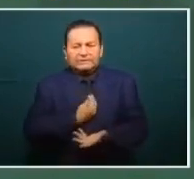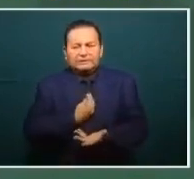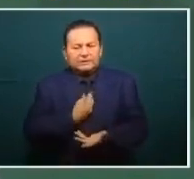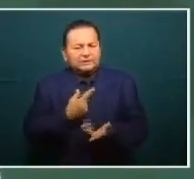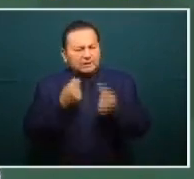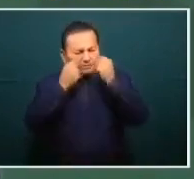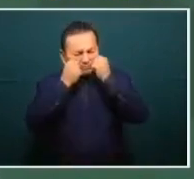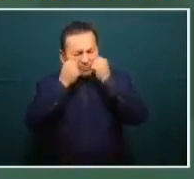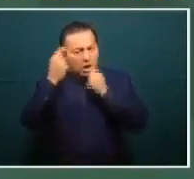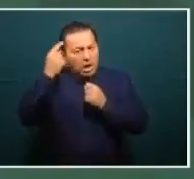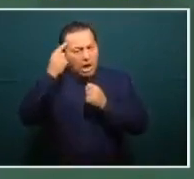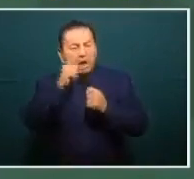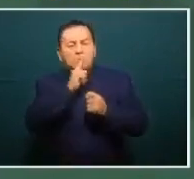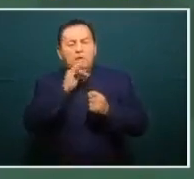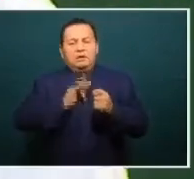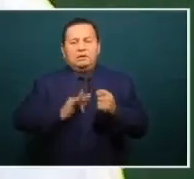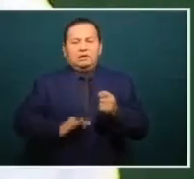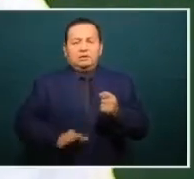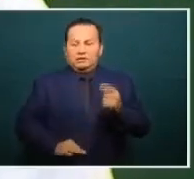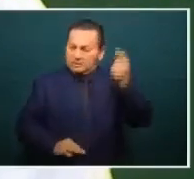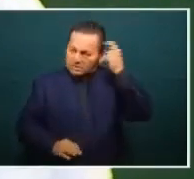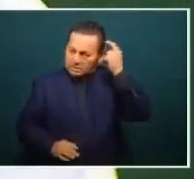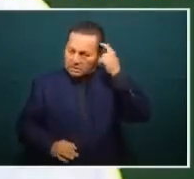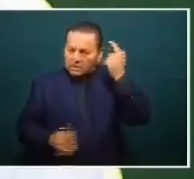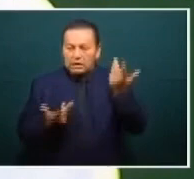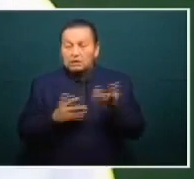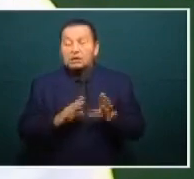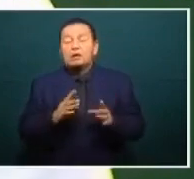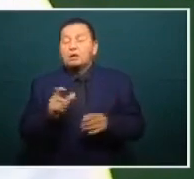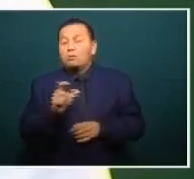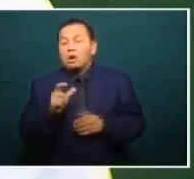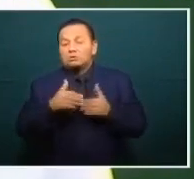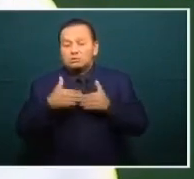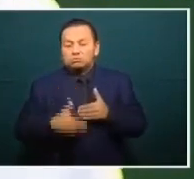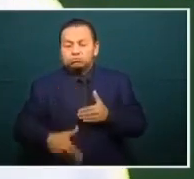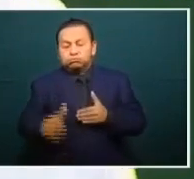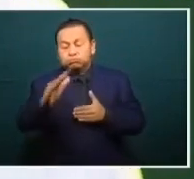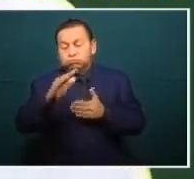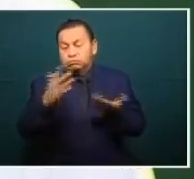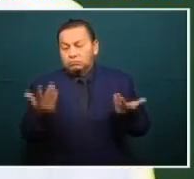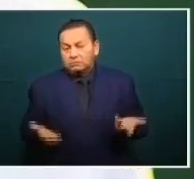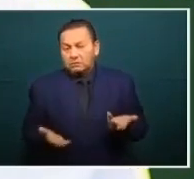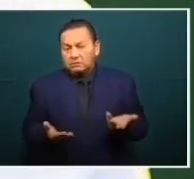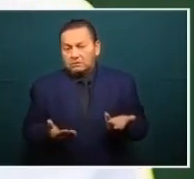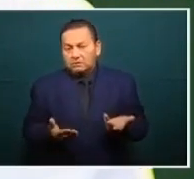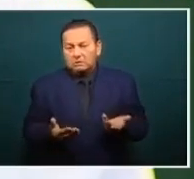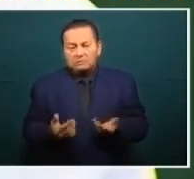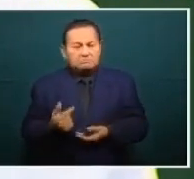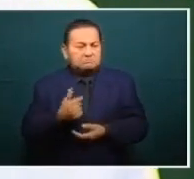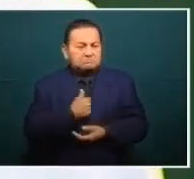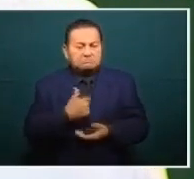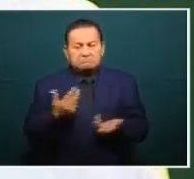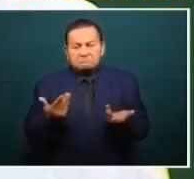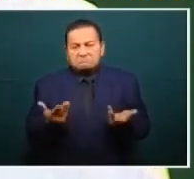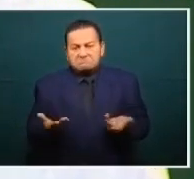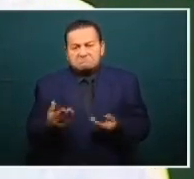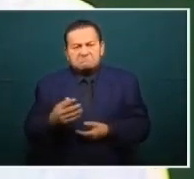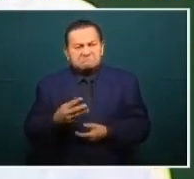Even if we have our hearts hot, we need to have our heads cold. For how long?